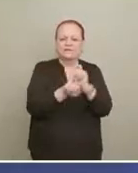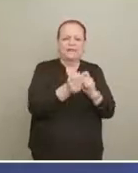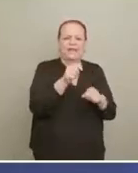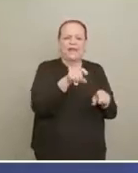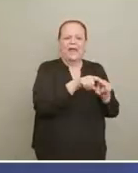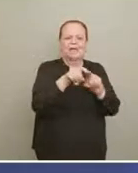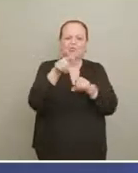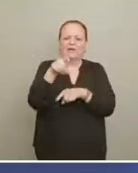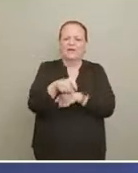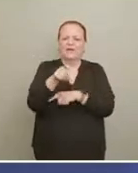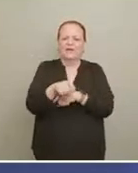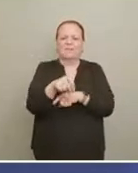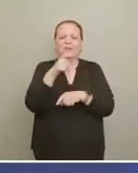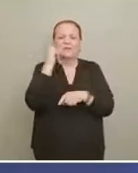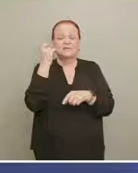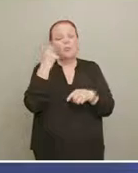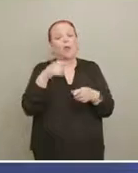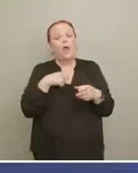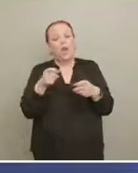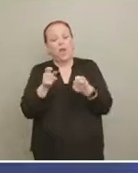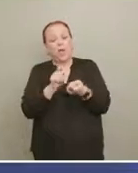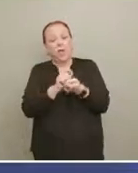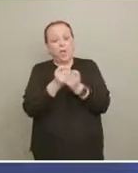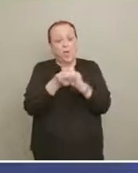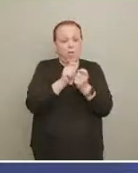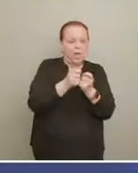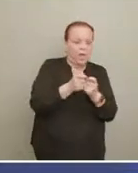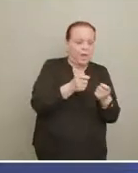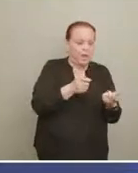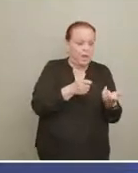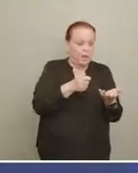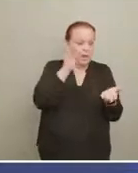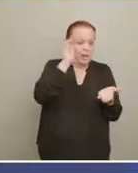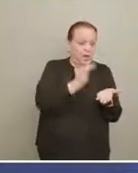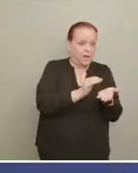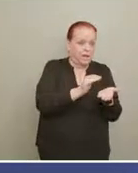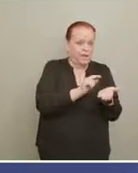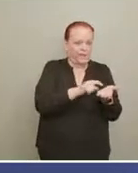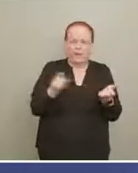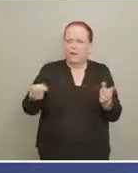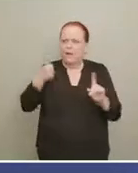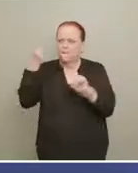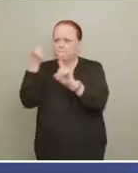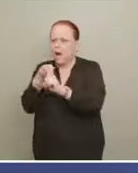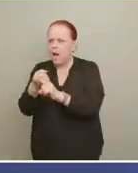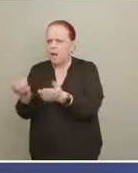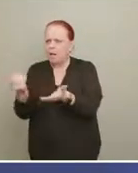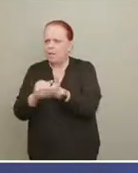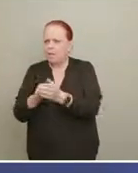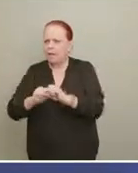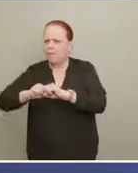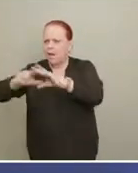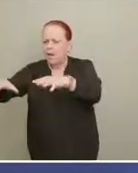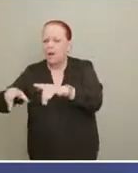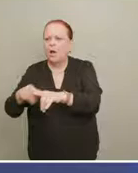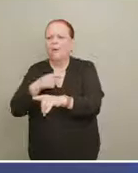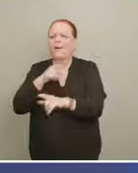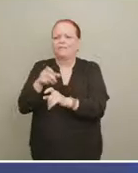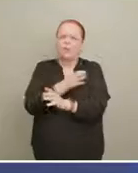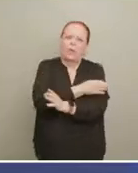we see another outbreak or variants. People kept asking me, so Dr. Chow, will there be another surge? The answer is